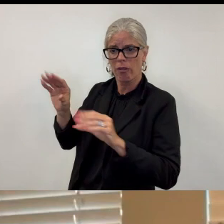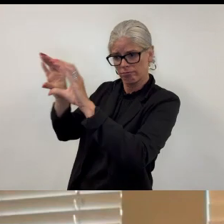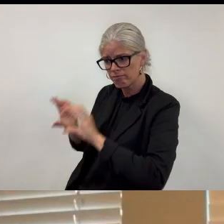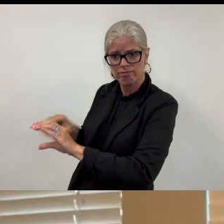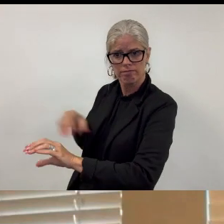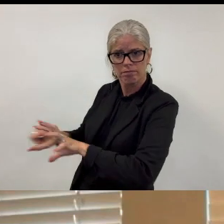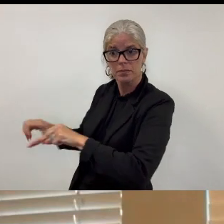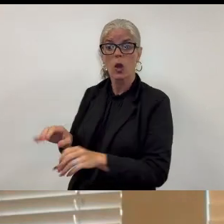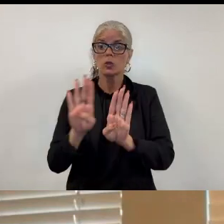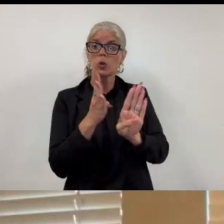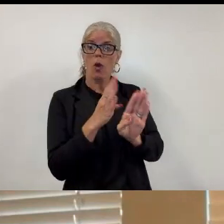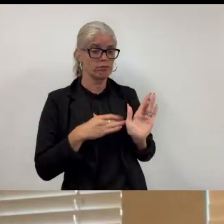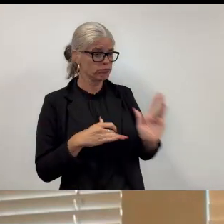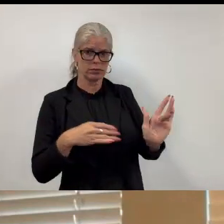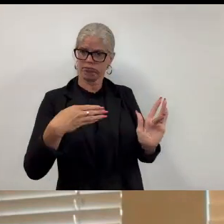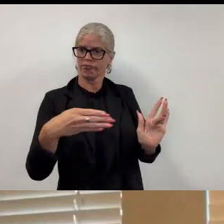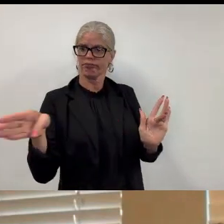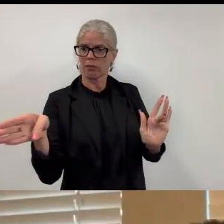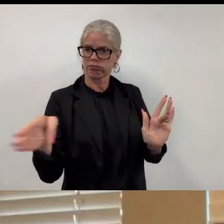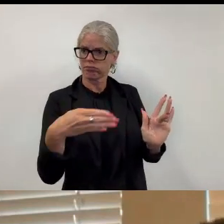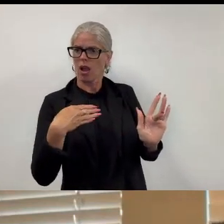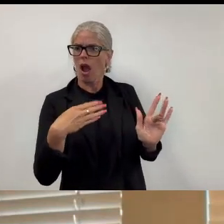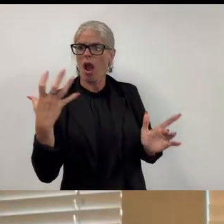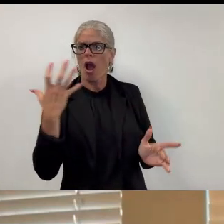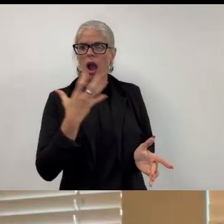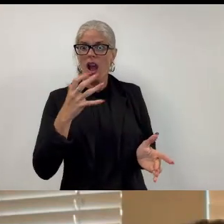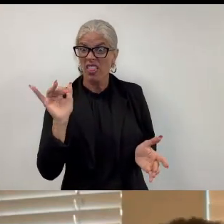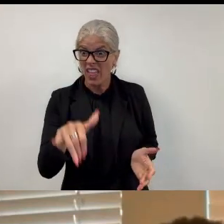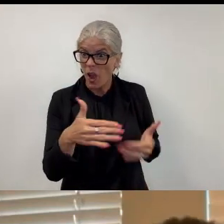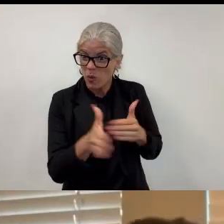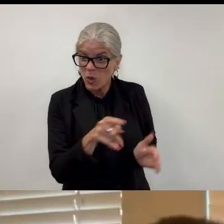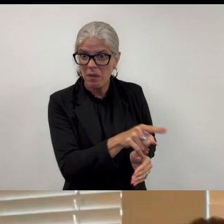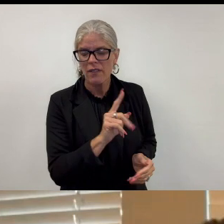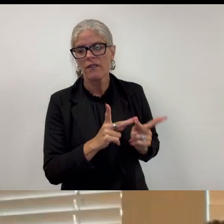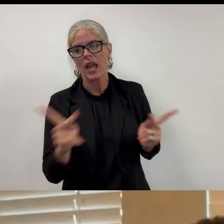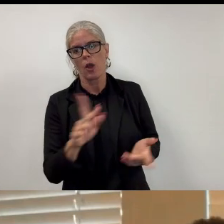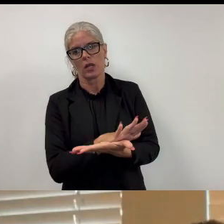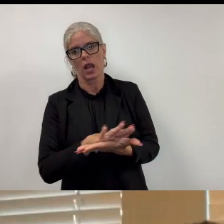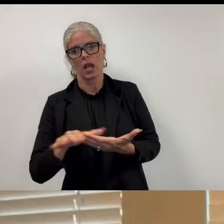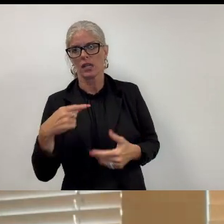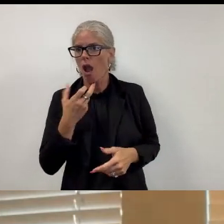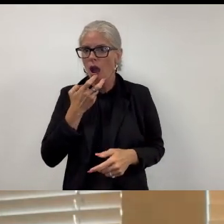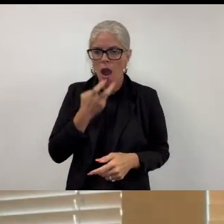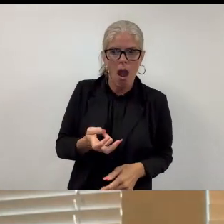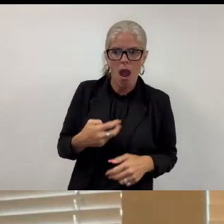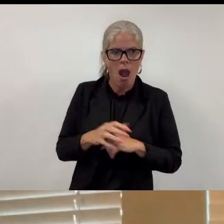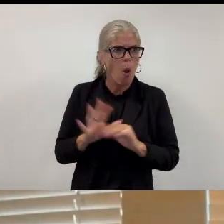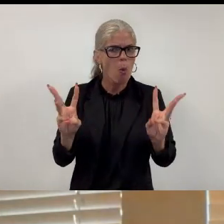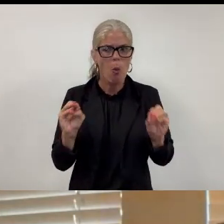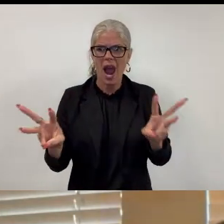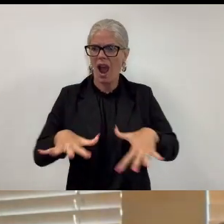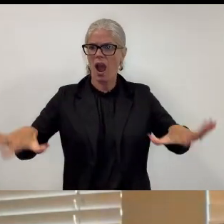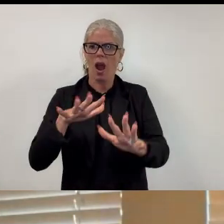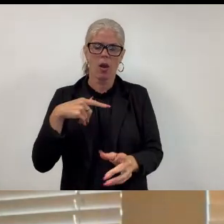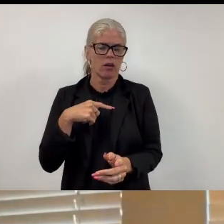high. The doorway, there was a power button to the room, not just to the building, but to the room. I was so